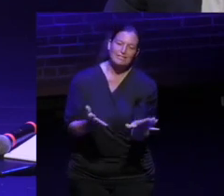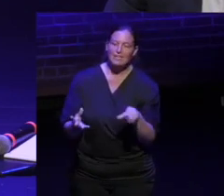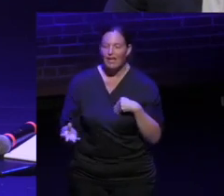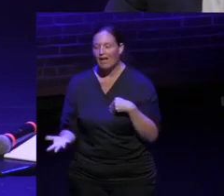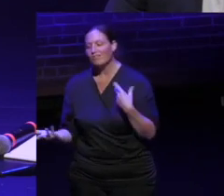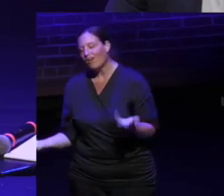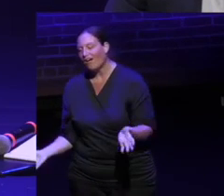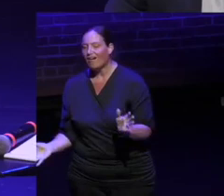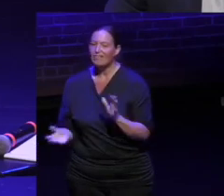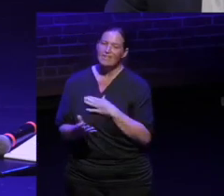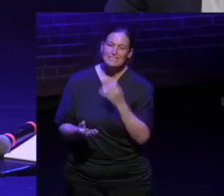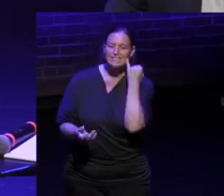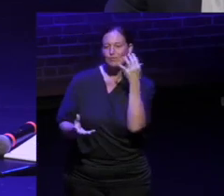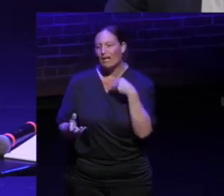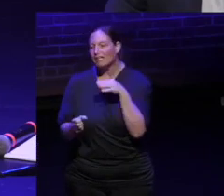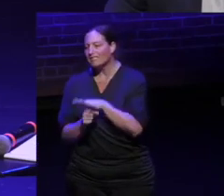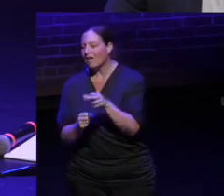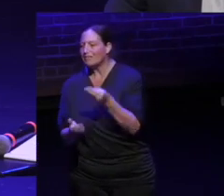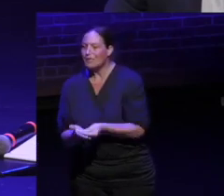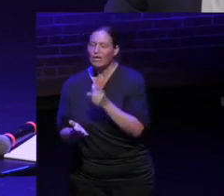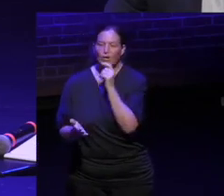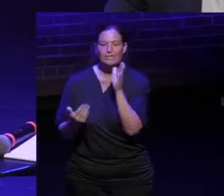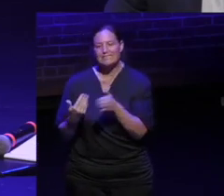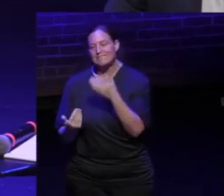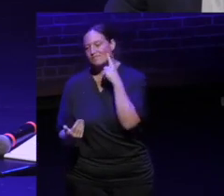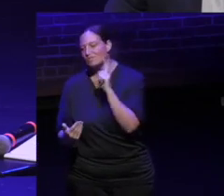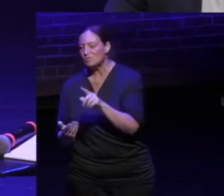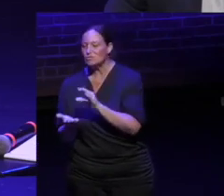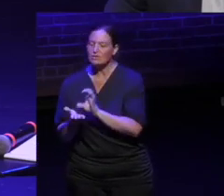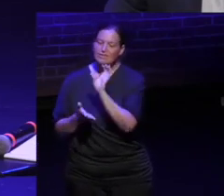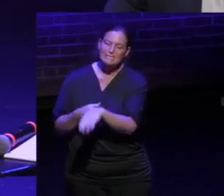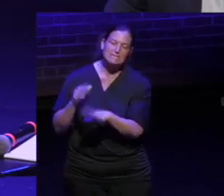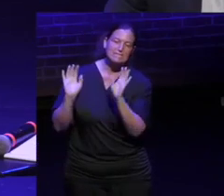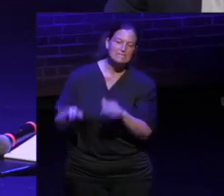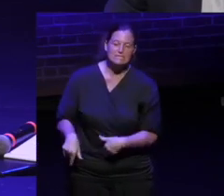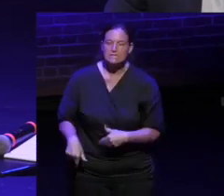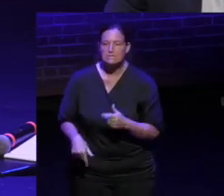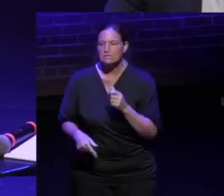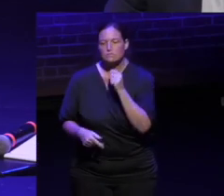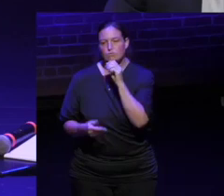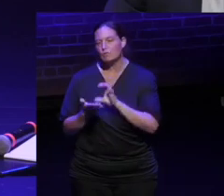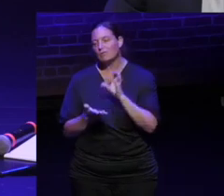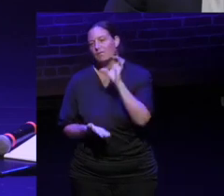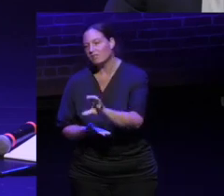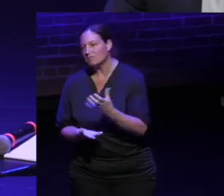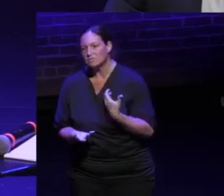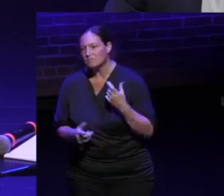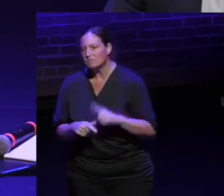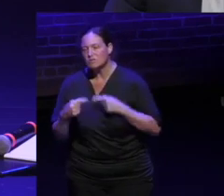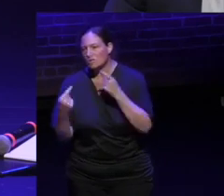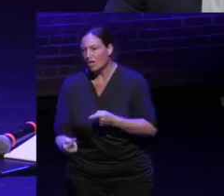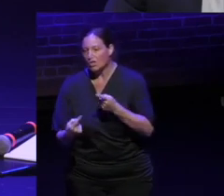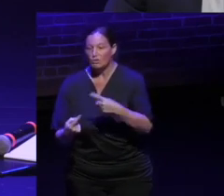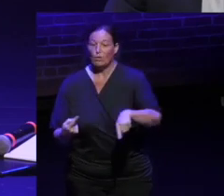luxury or something that is just inconvenient for us to invest in, we don't make the investments. And heck, we can even argue that the